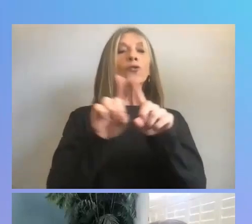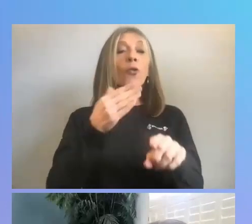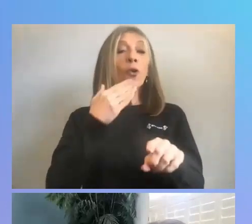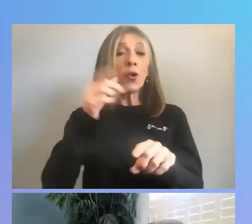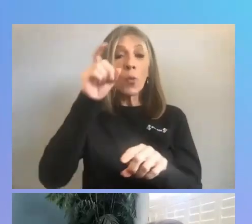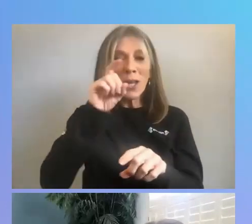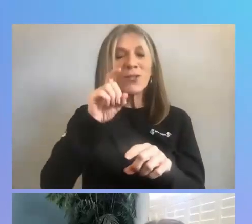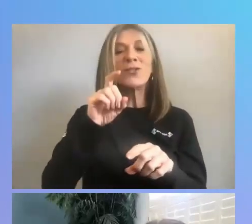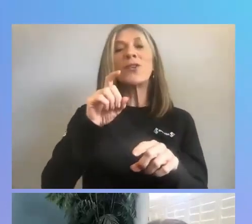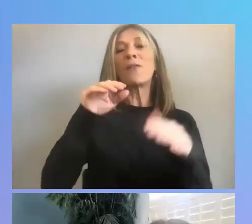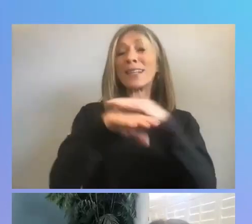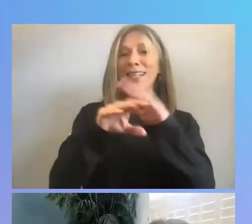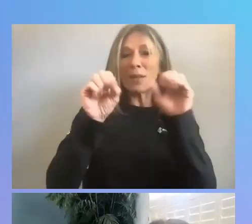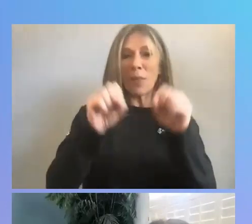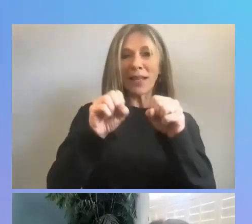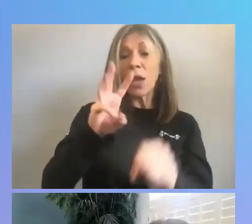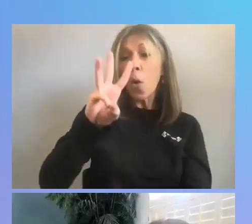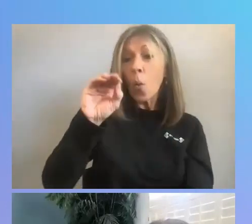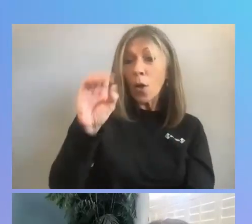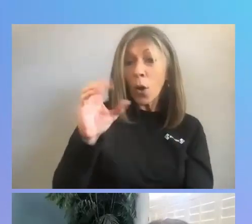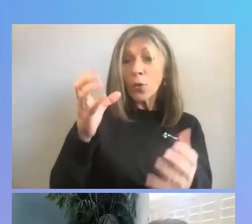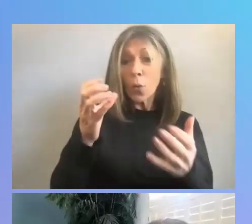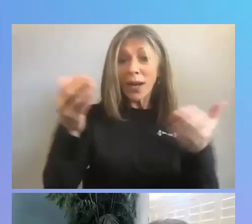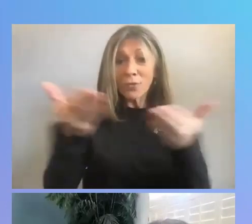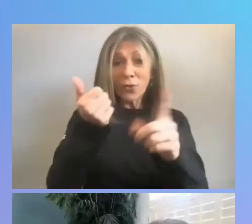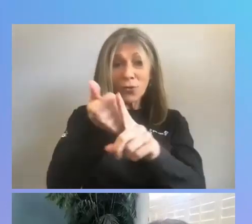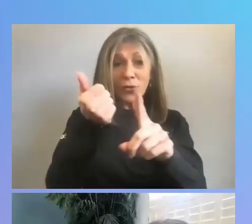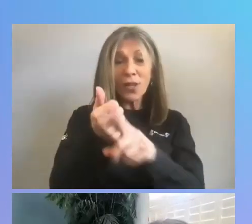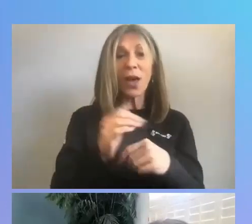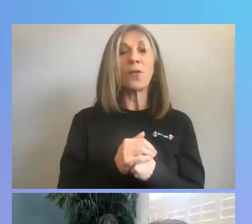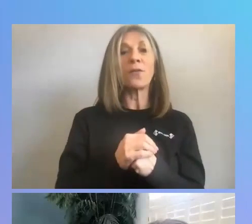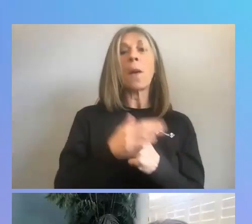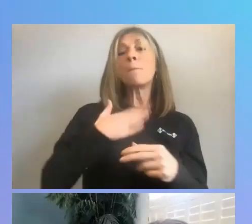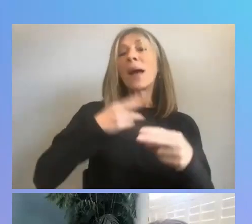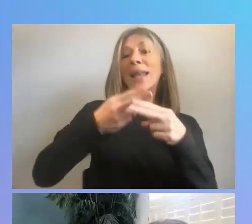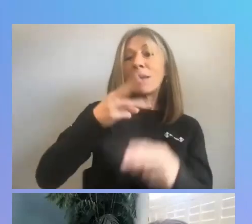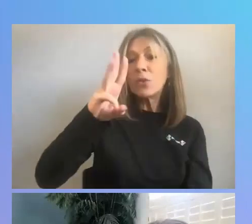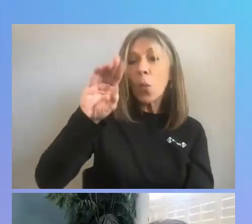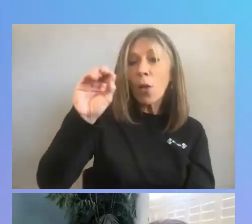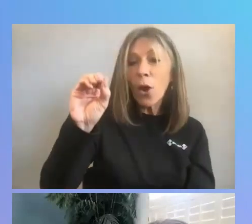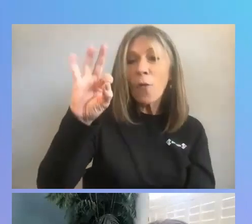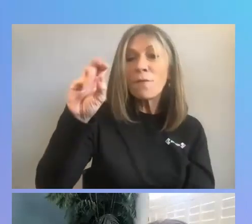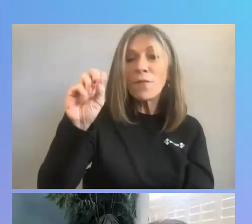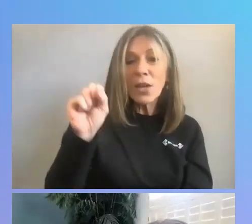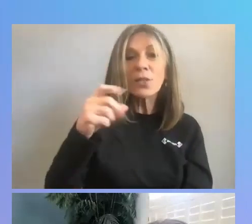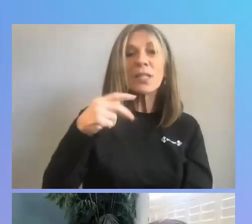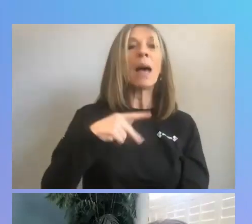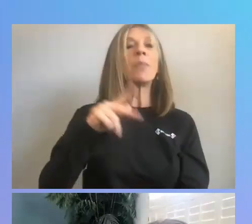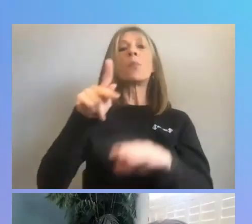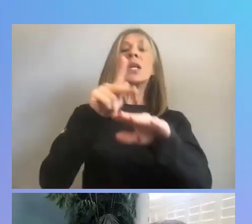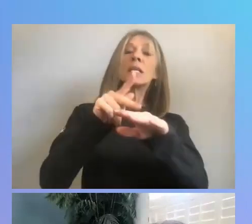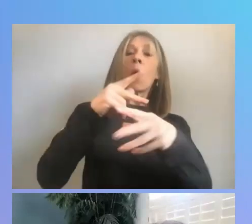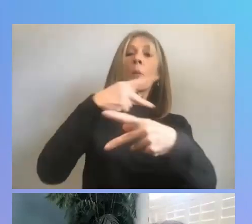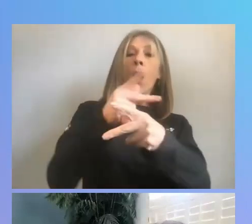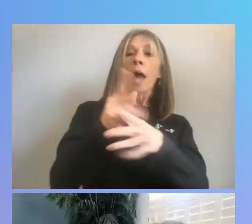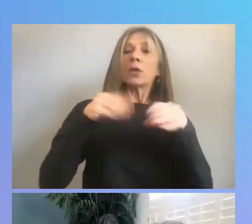of Accessibility. Wilco, you want to introduce yourself? Yeah, I'm Wilco Fierce. I'm Principal Product Owner of AxScore